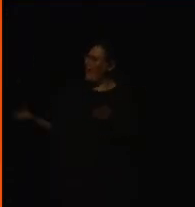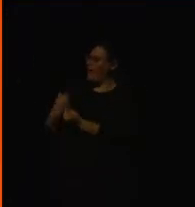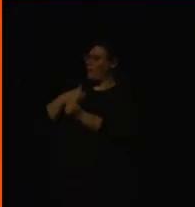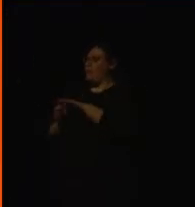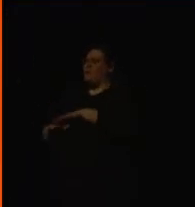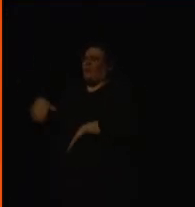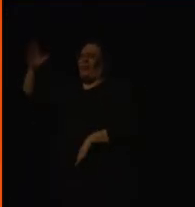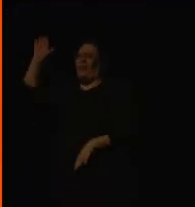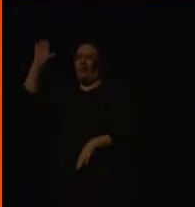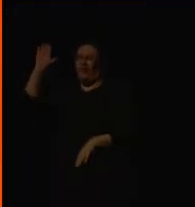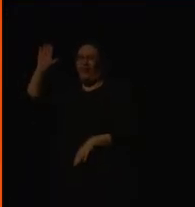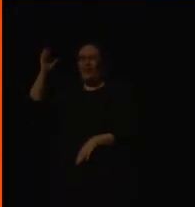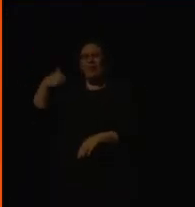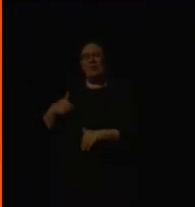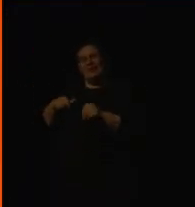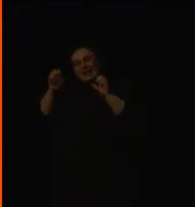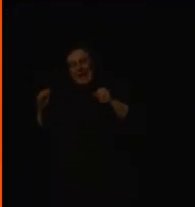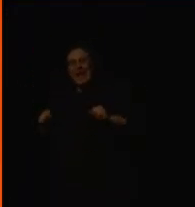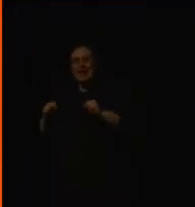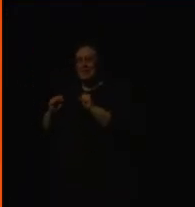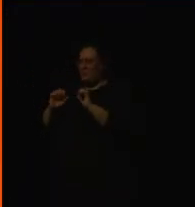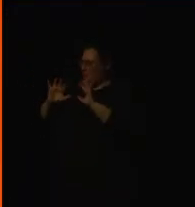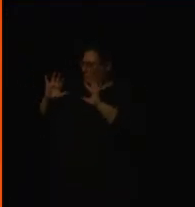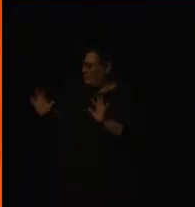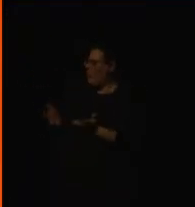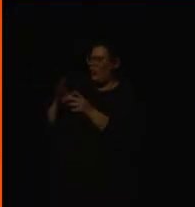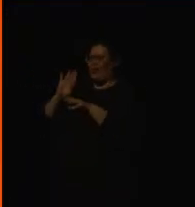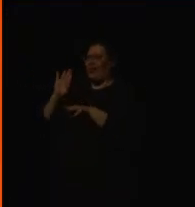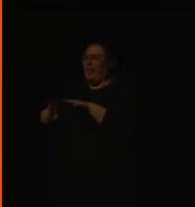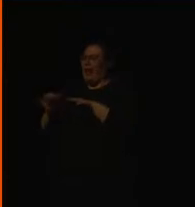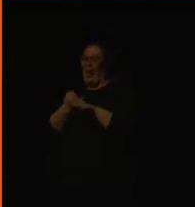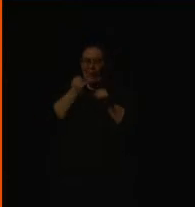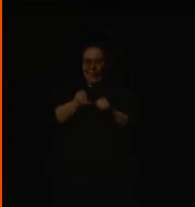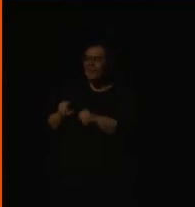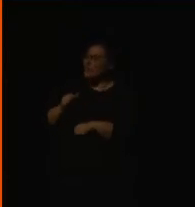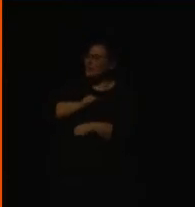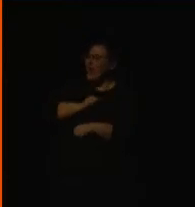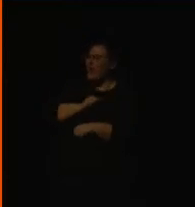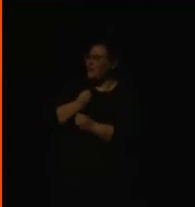we can be more than our individual selves.